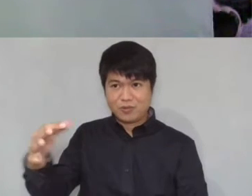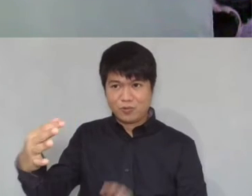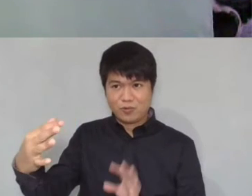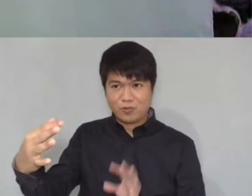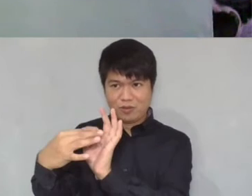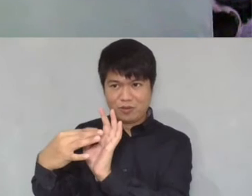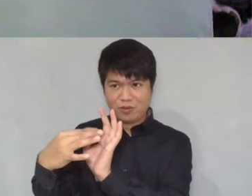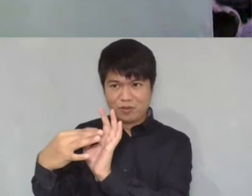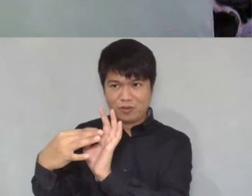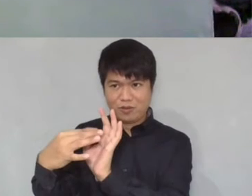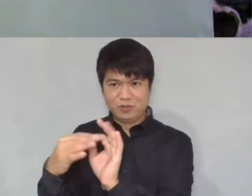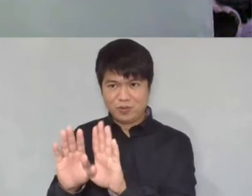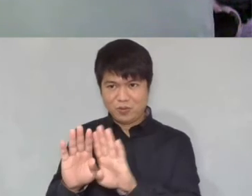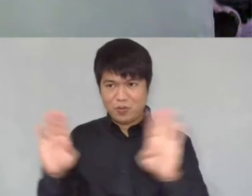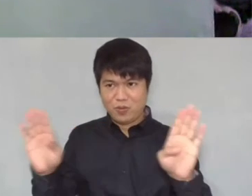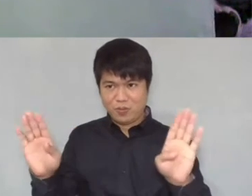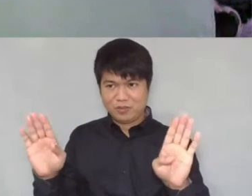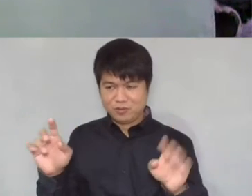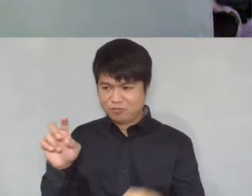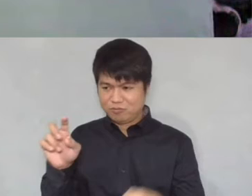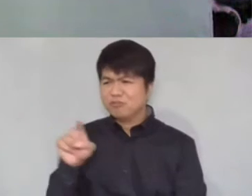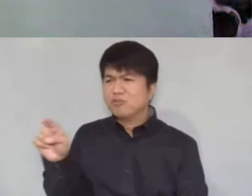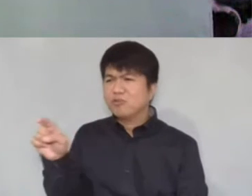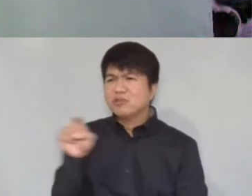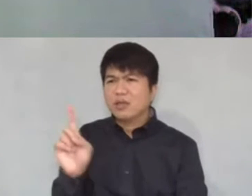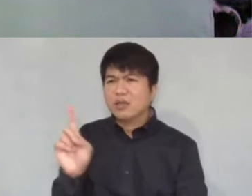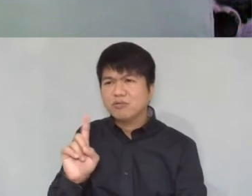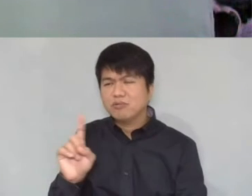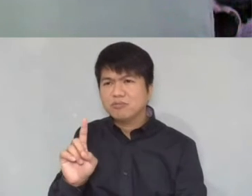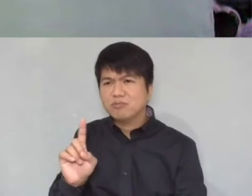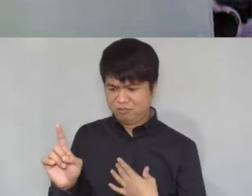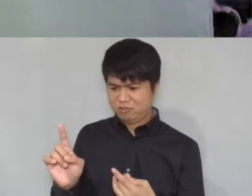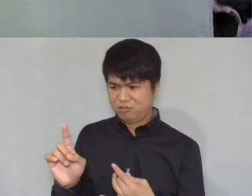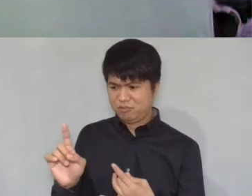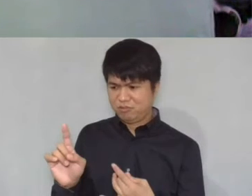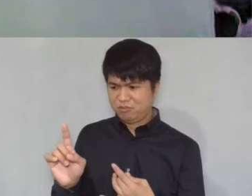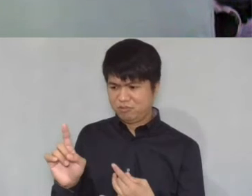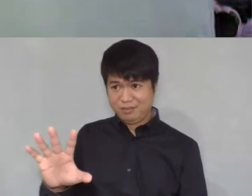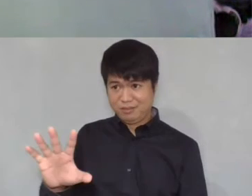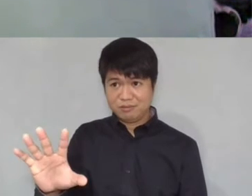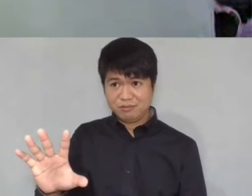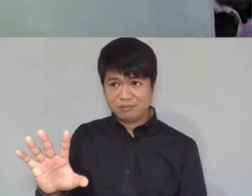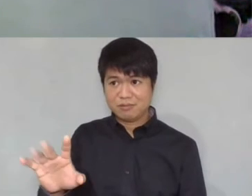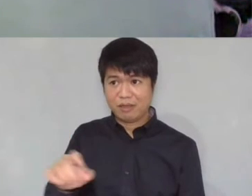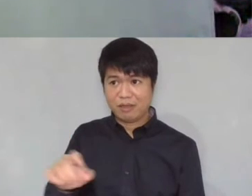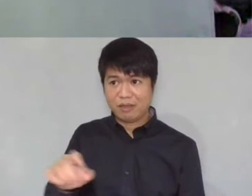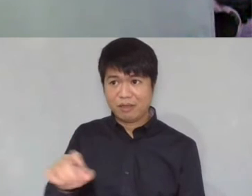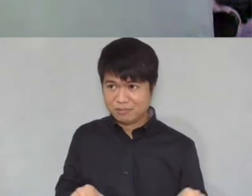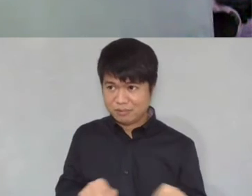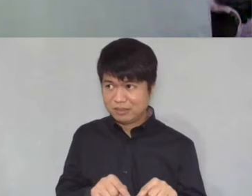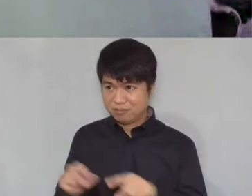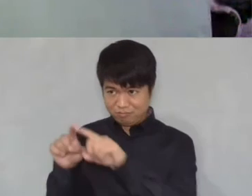I-click niyo lang po and then lalabas po dapat yung choices kung ano po yung gusto niyong i-share. It can be a tab or